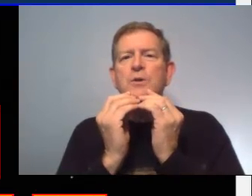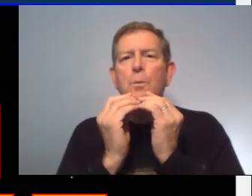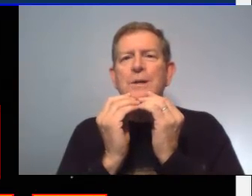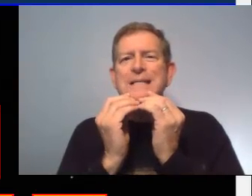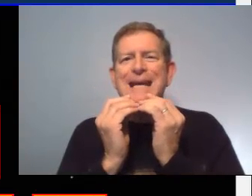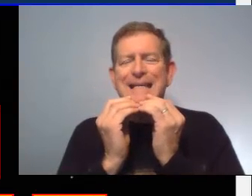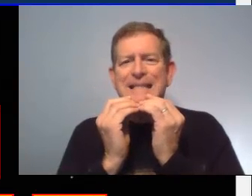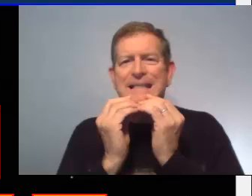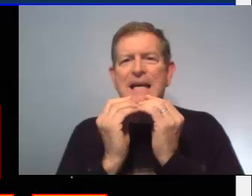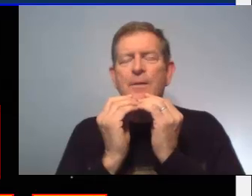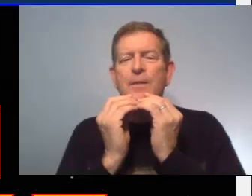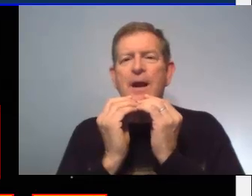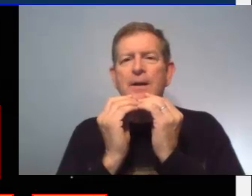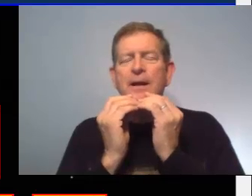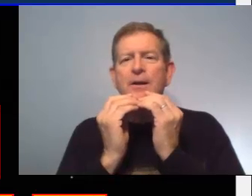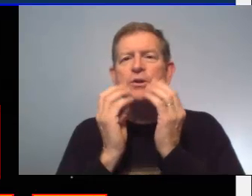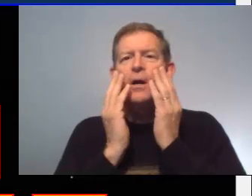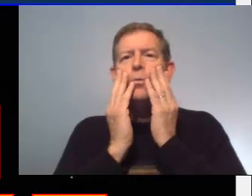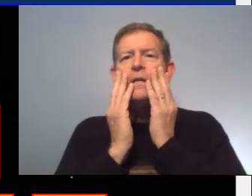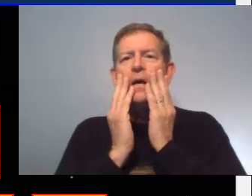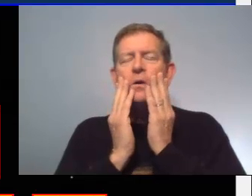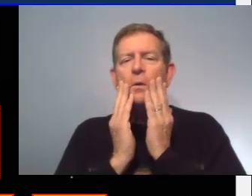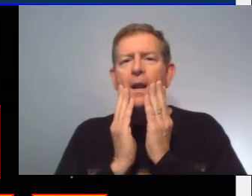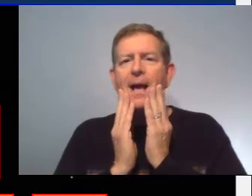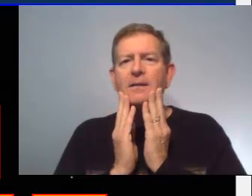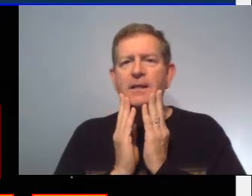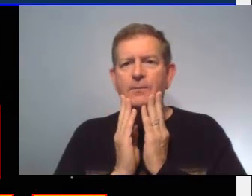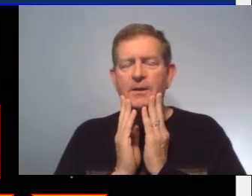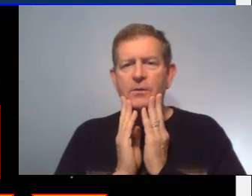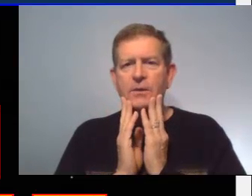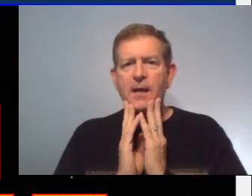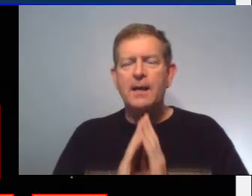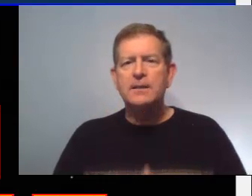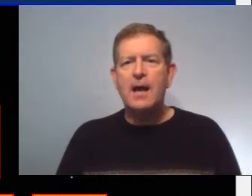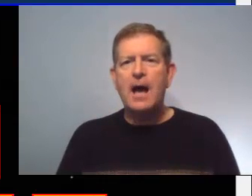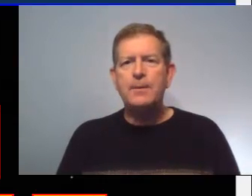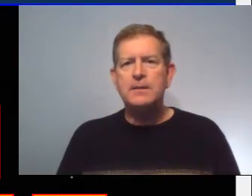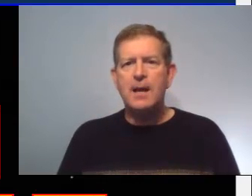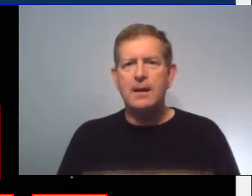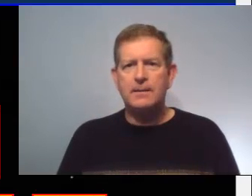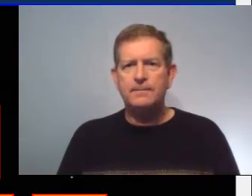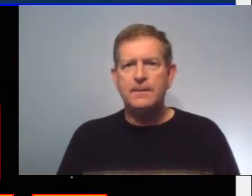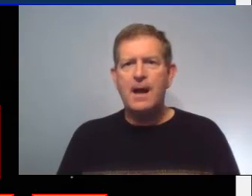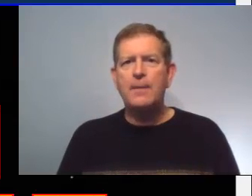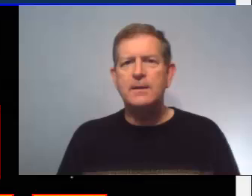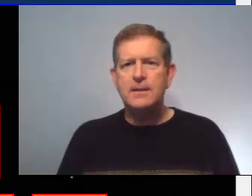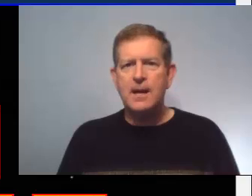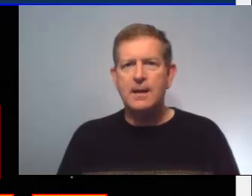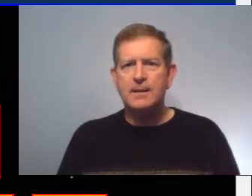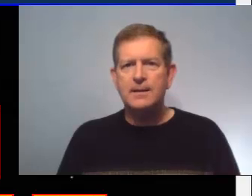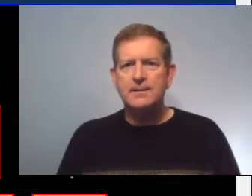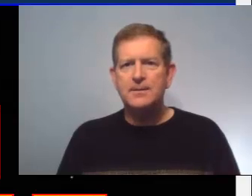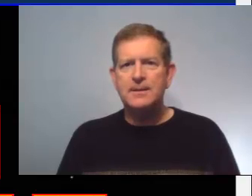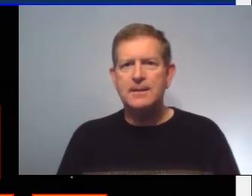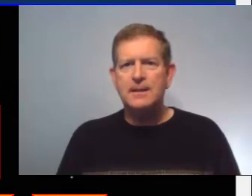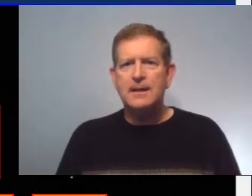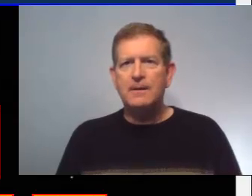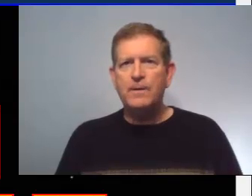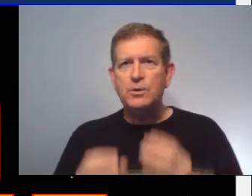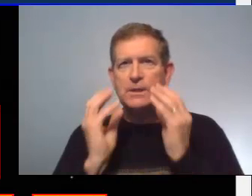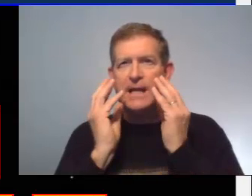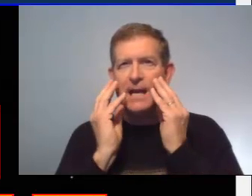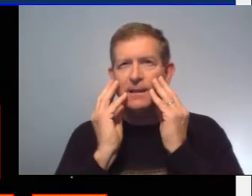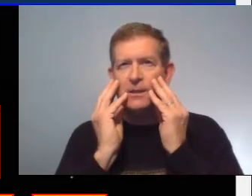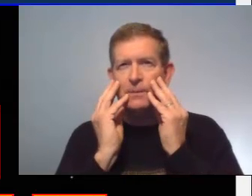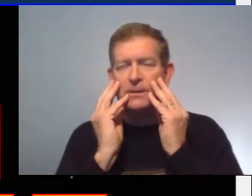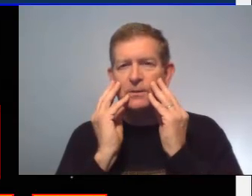be much more tense than they are in English. We tend to relax these muscles and say habiter, habiter, okay? In